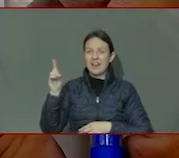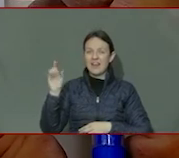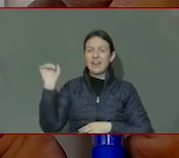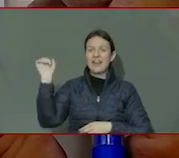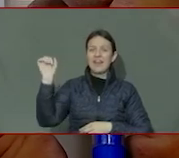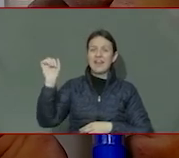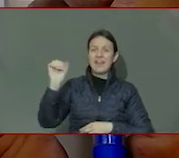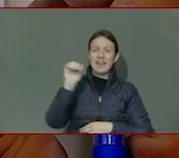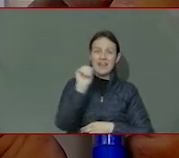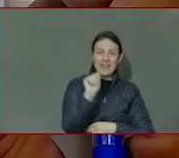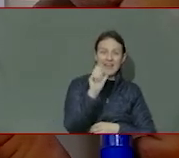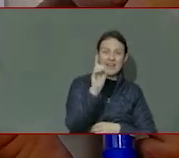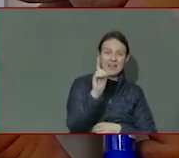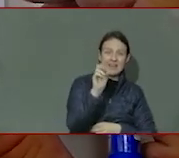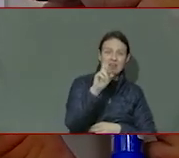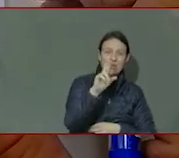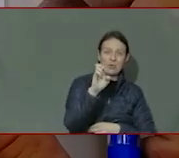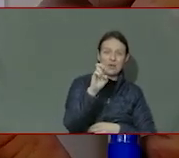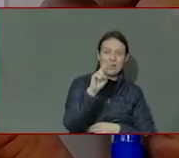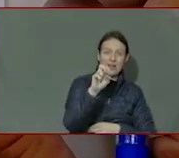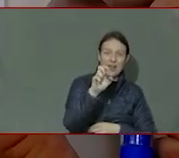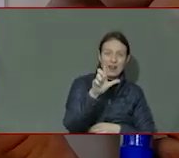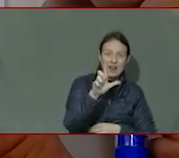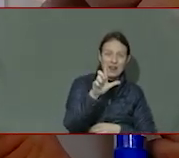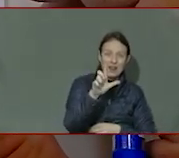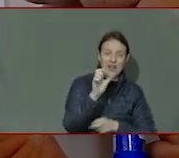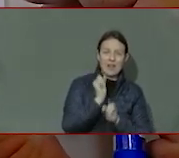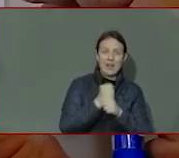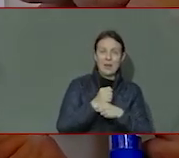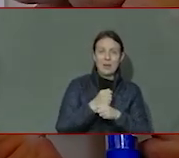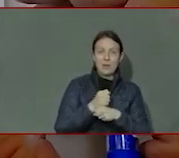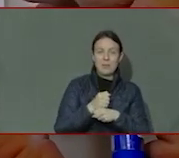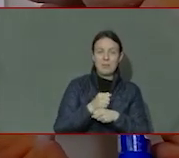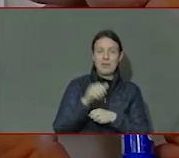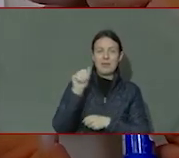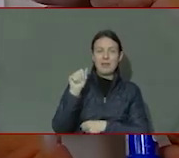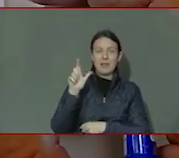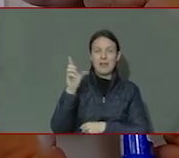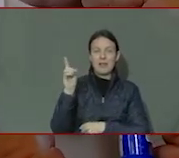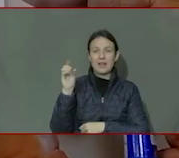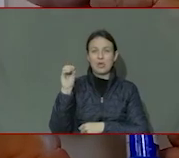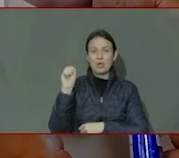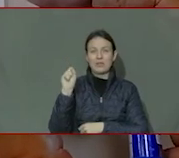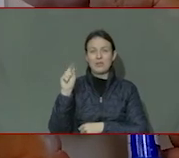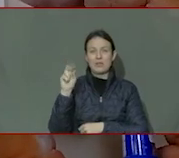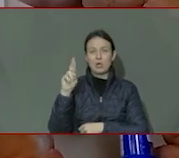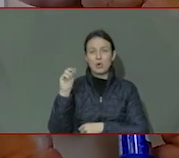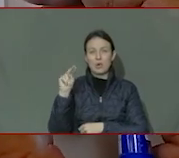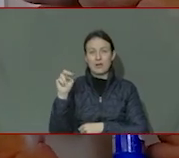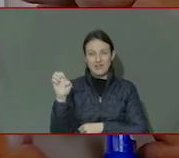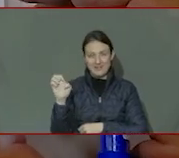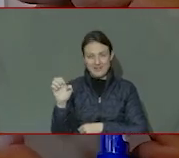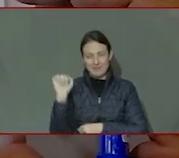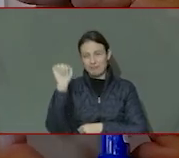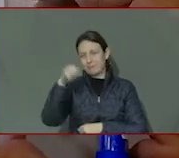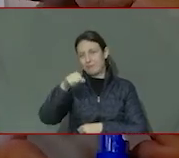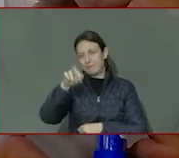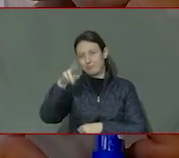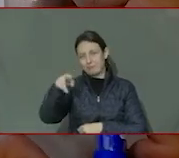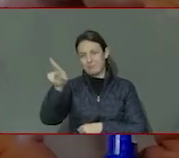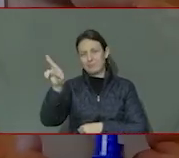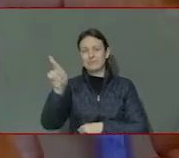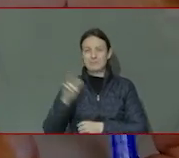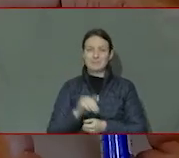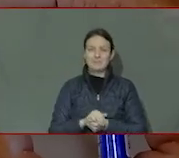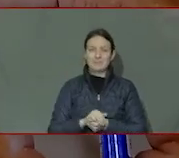The adrenal gland. And it releases aldosterone and another hormone or two. There's quite a few other hormones as well, but